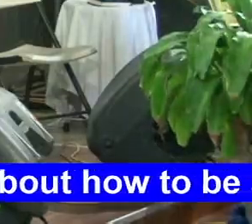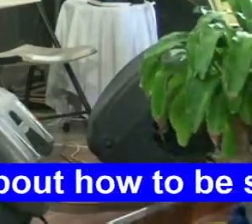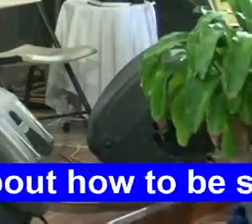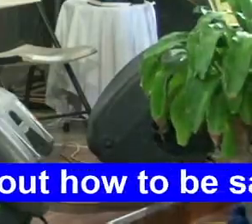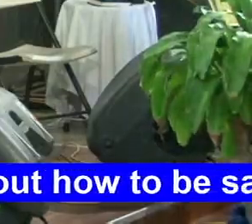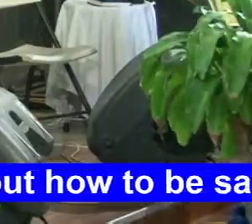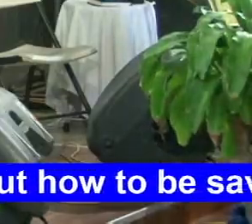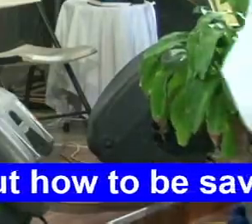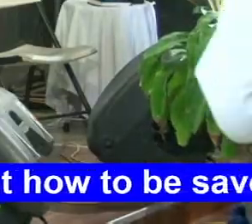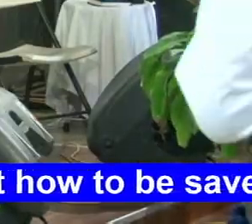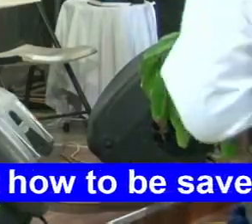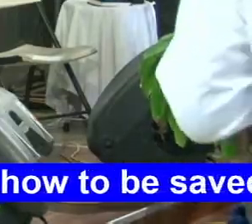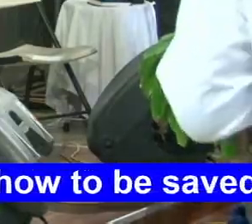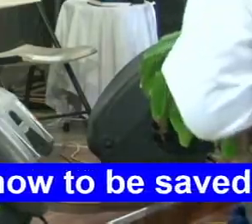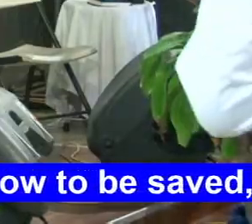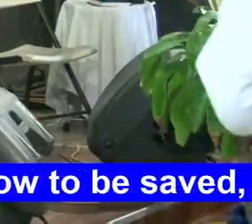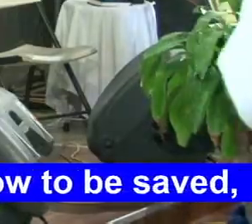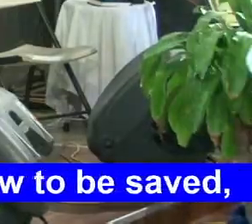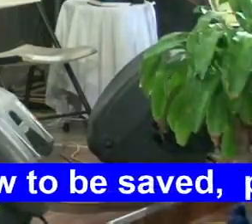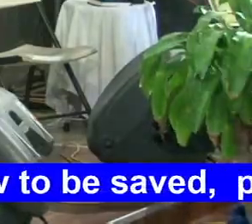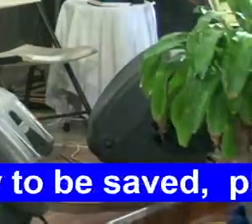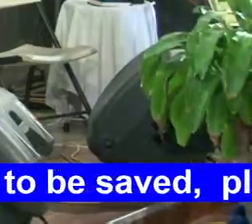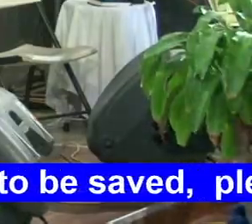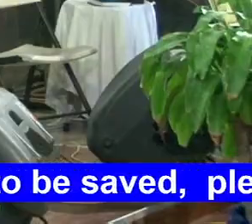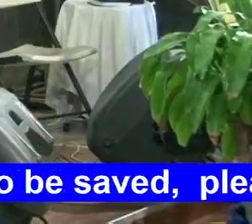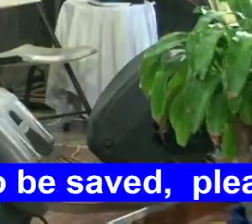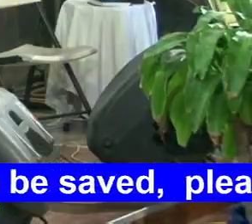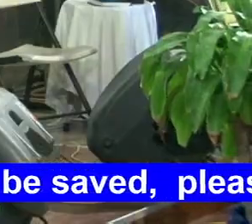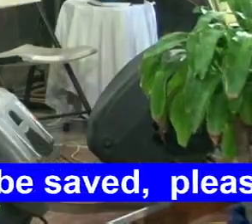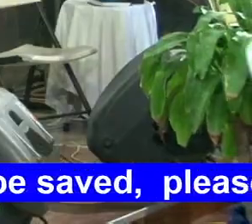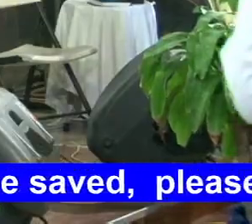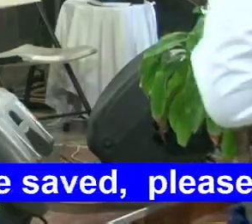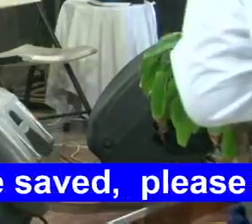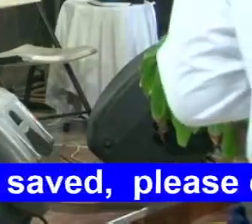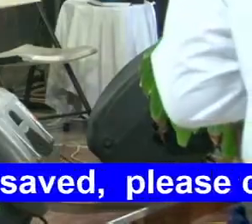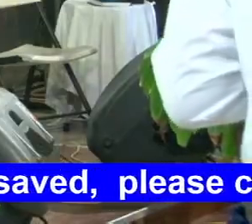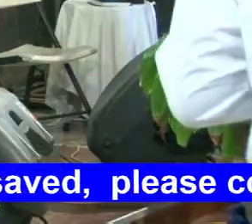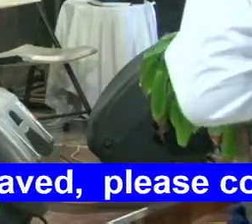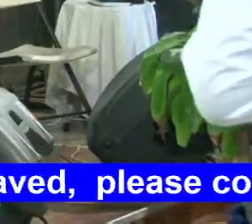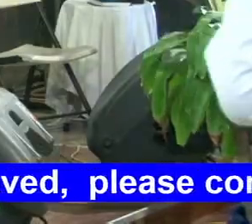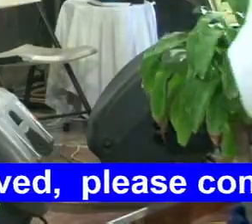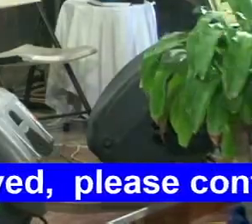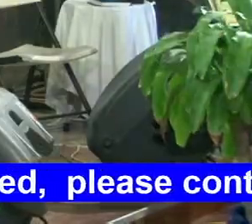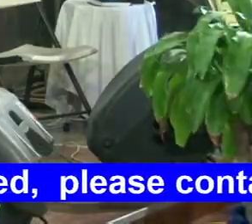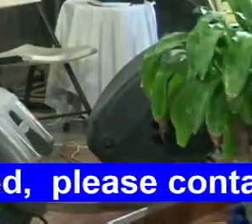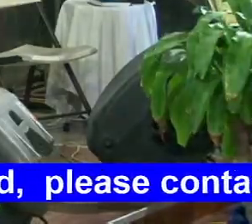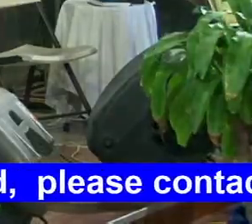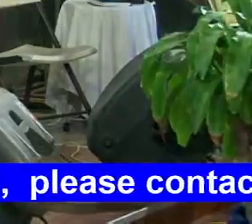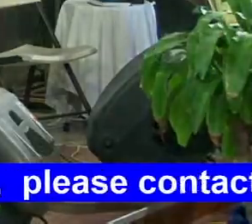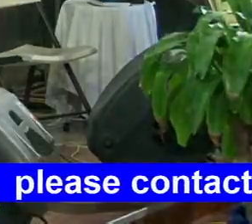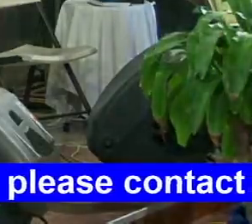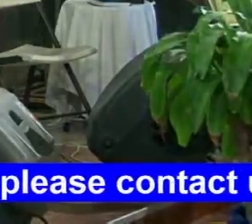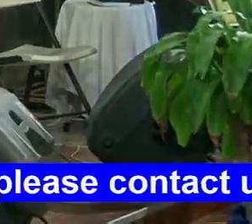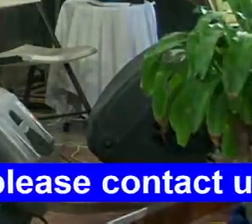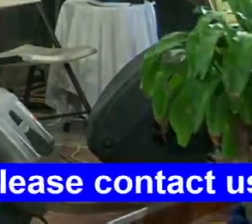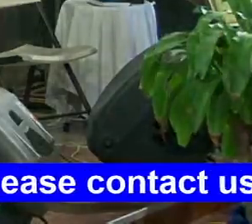flowing down for me. There's a river of life flowing down for